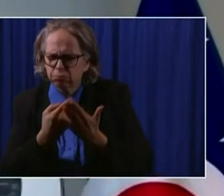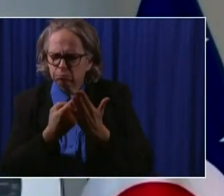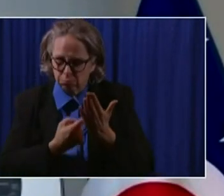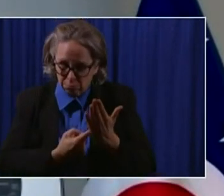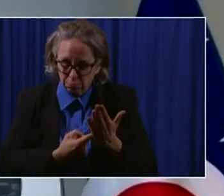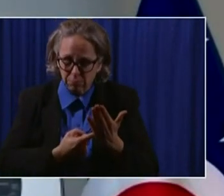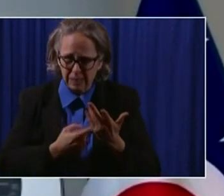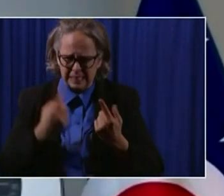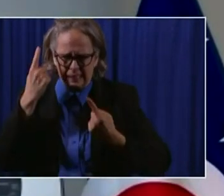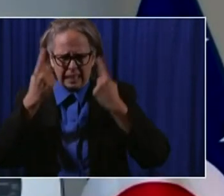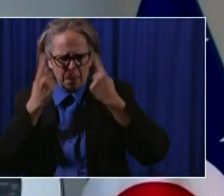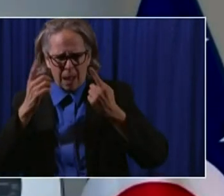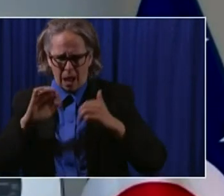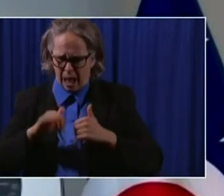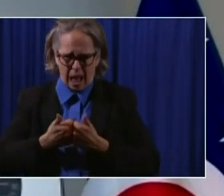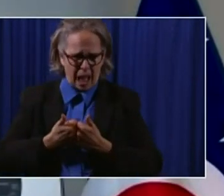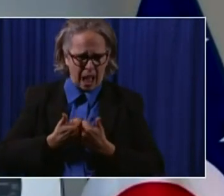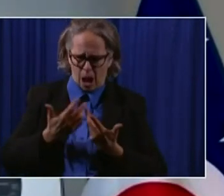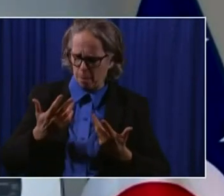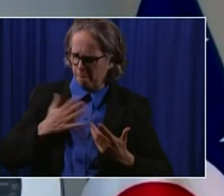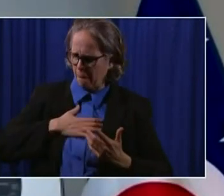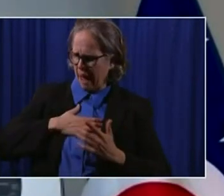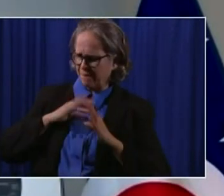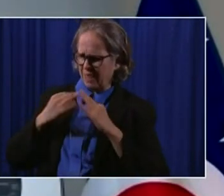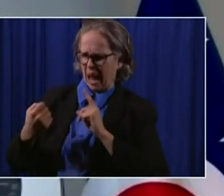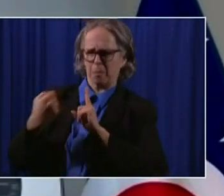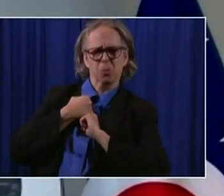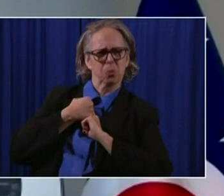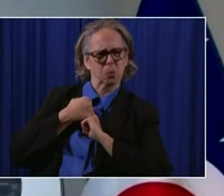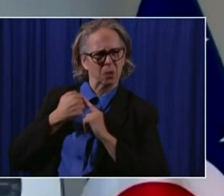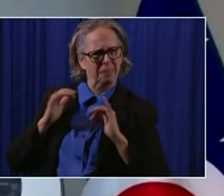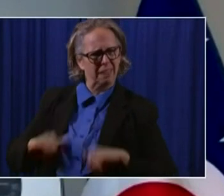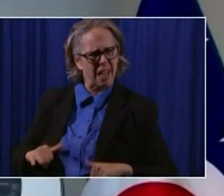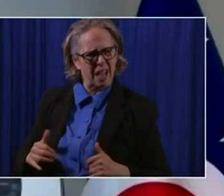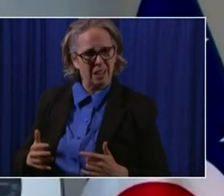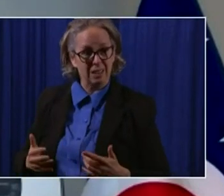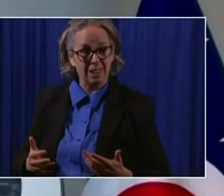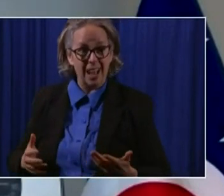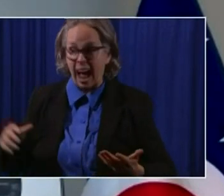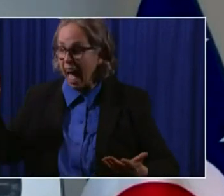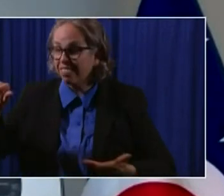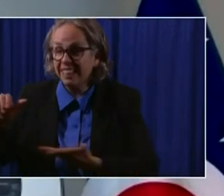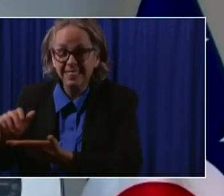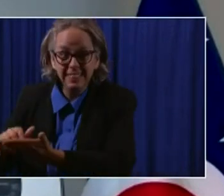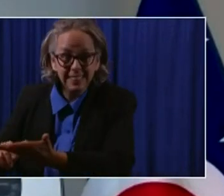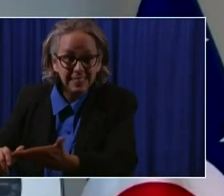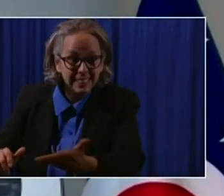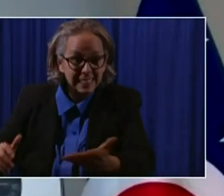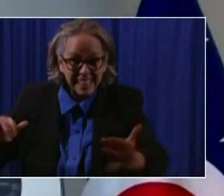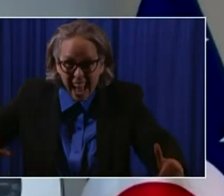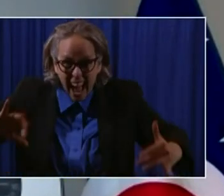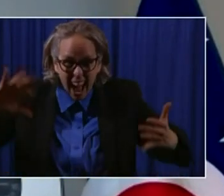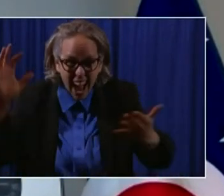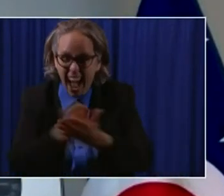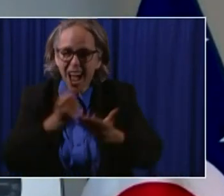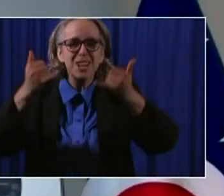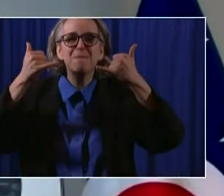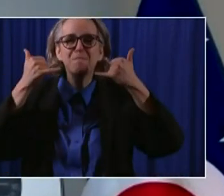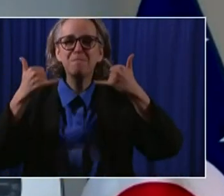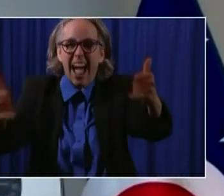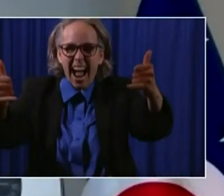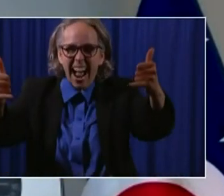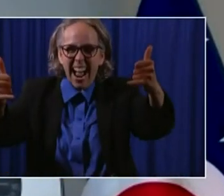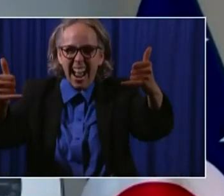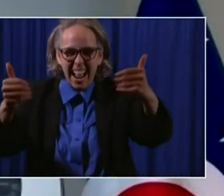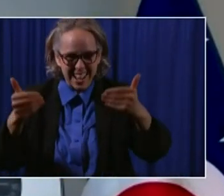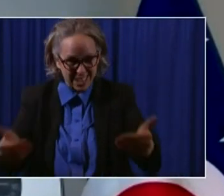the athletes out there, here's your chance to play sports, the sports you love, and the opportunity to show us that you possess